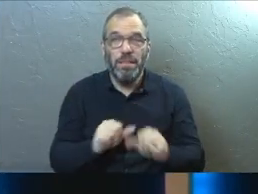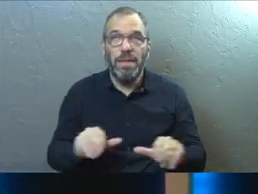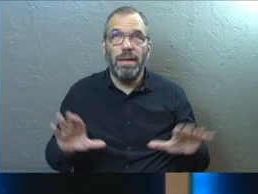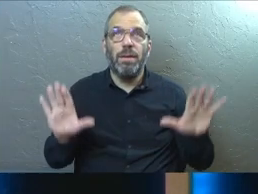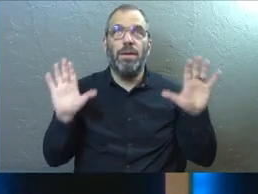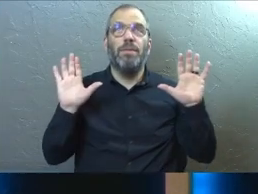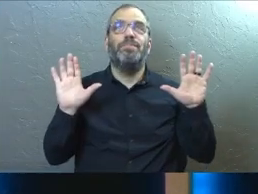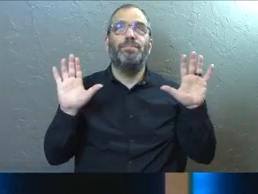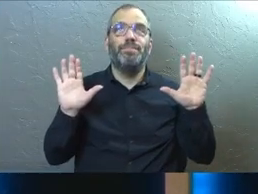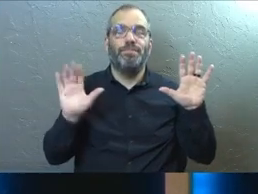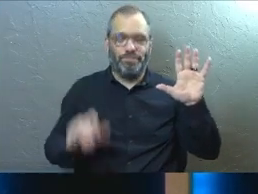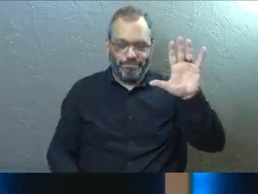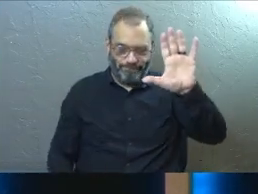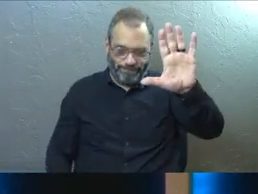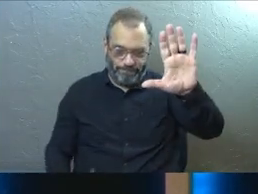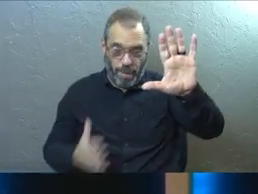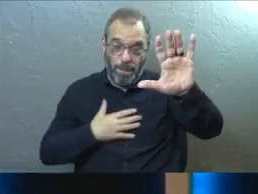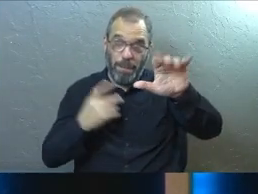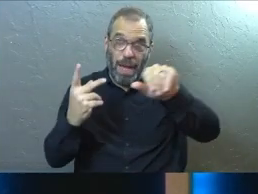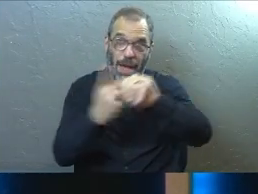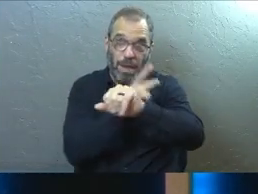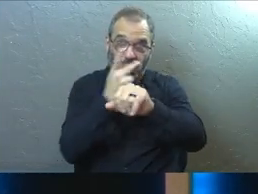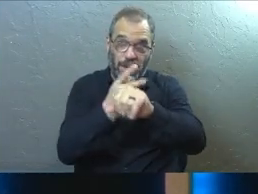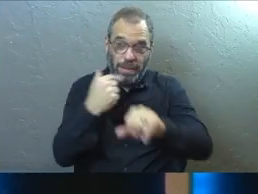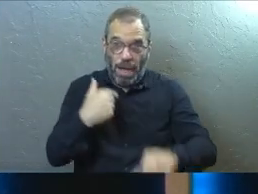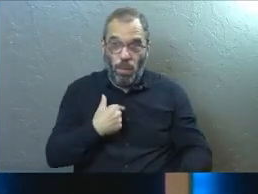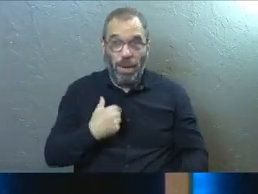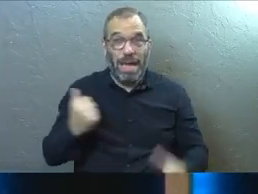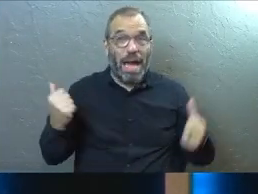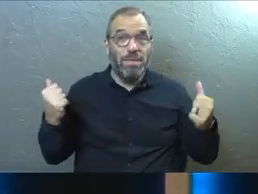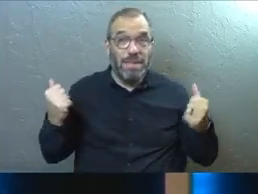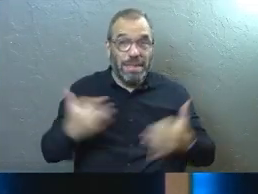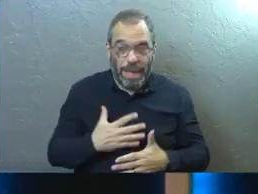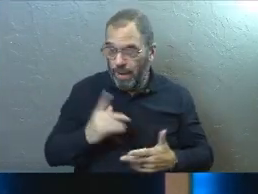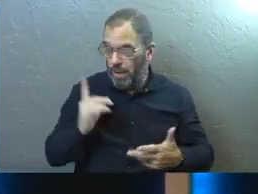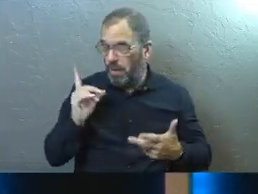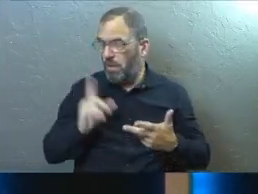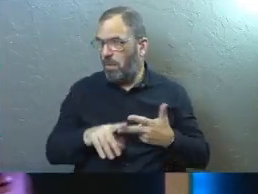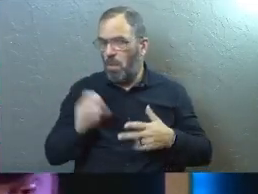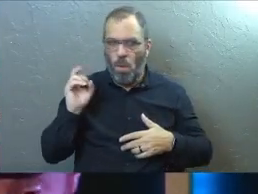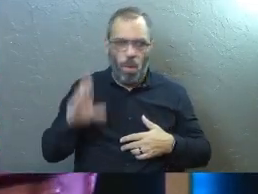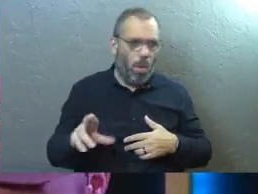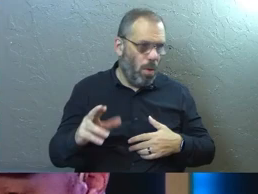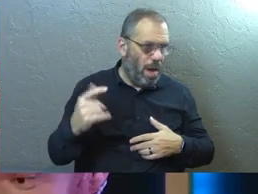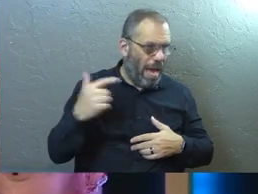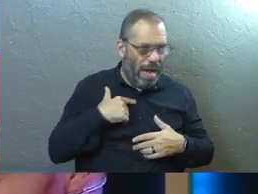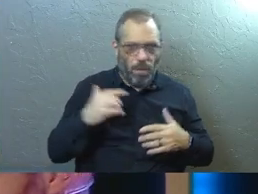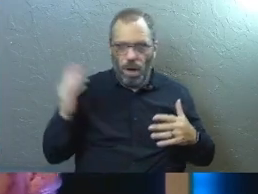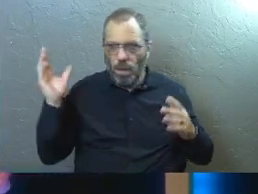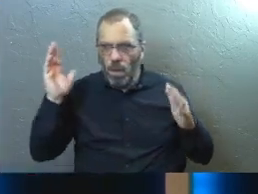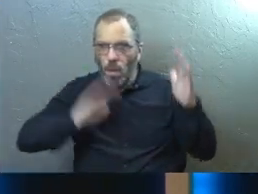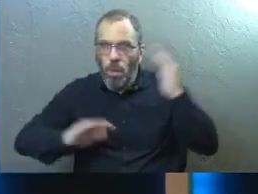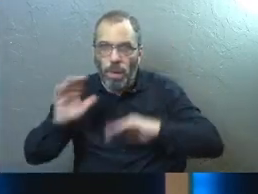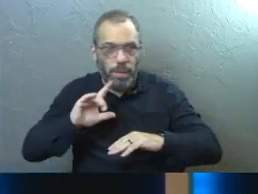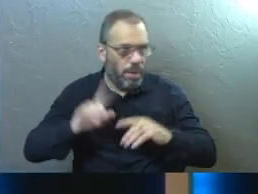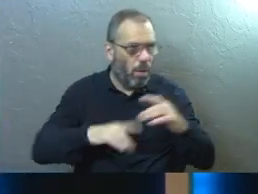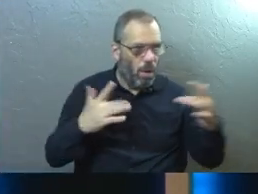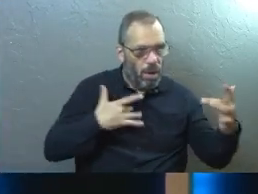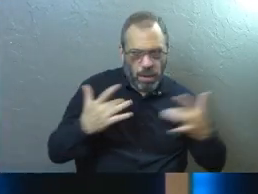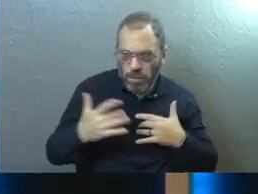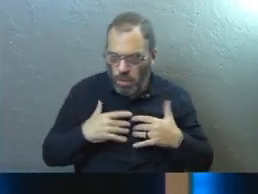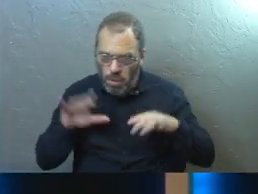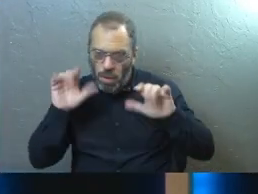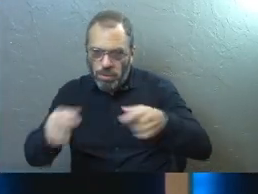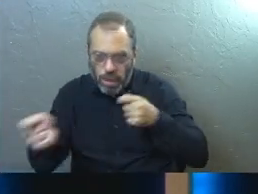shepherd. And when I want to freak out about something, when I want to worry and when I want to do whatever else, or I want to